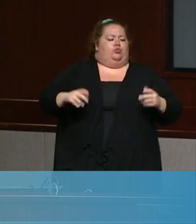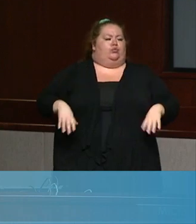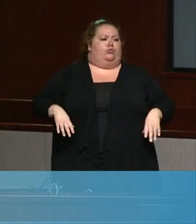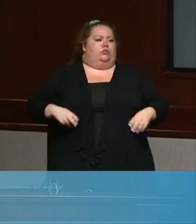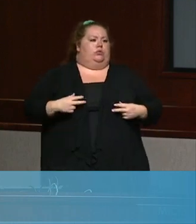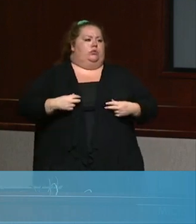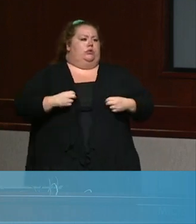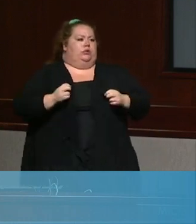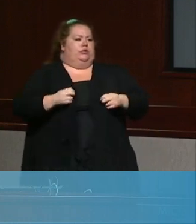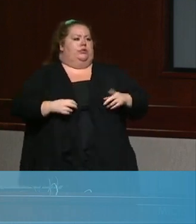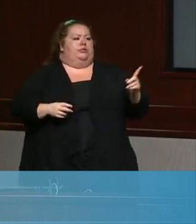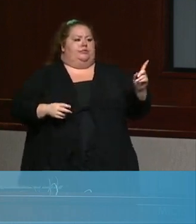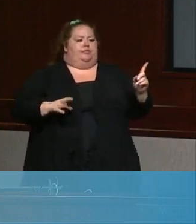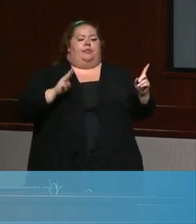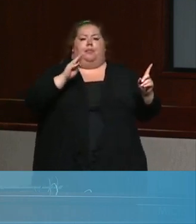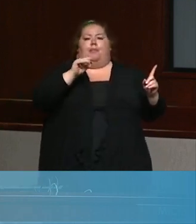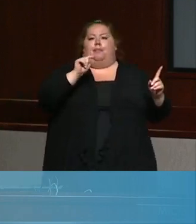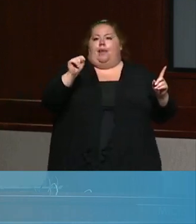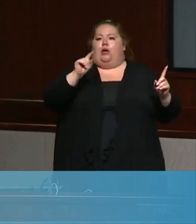Jerry, we're going to have Matt respond.